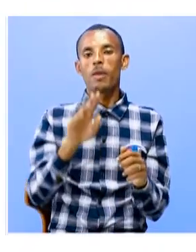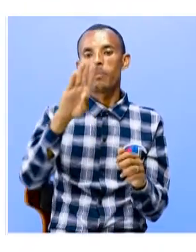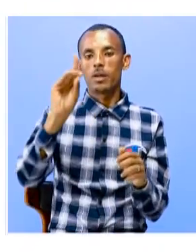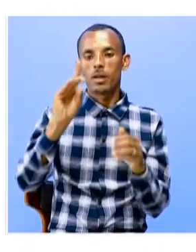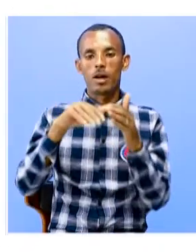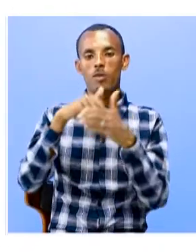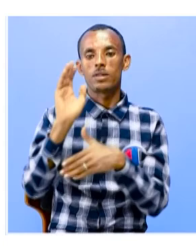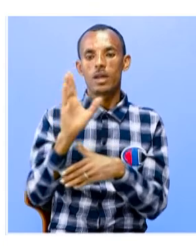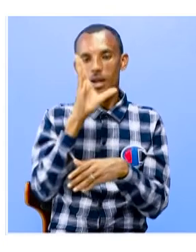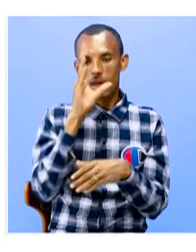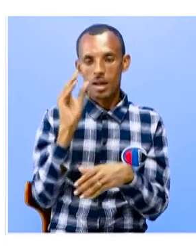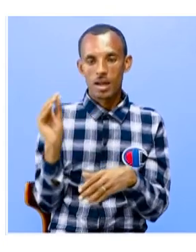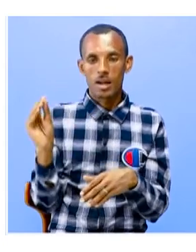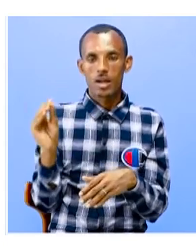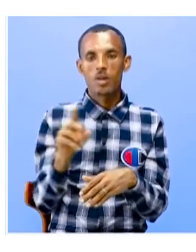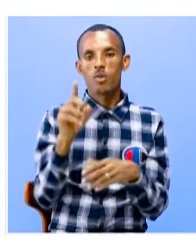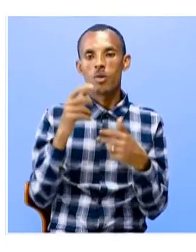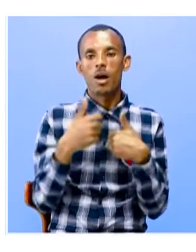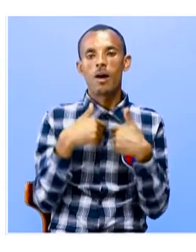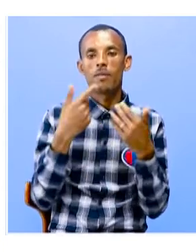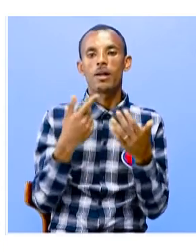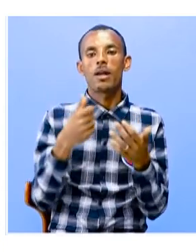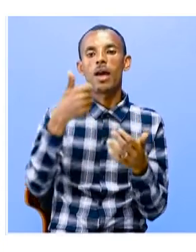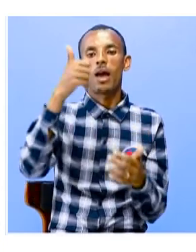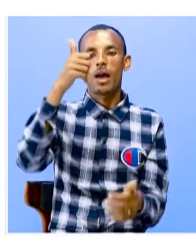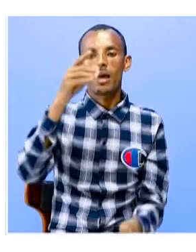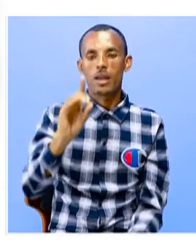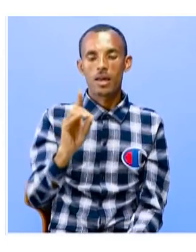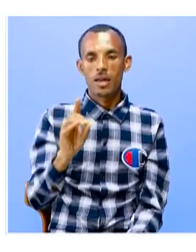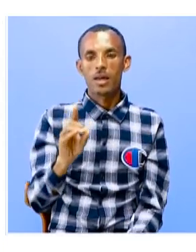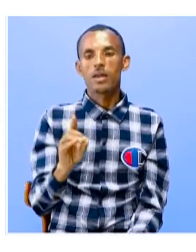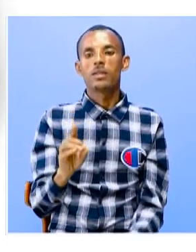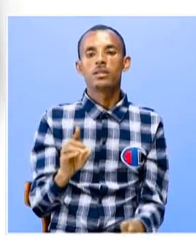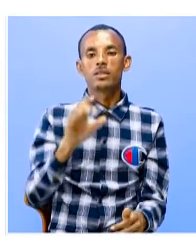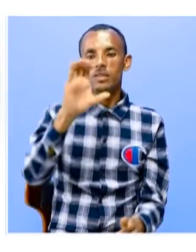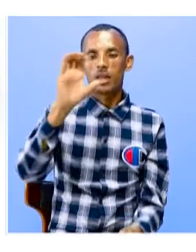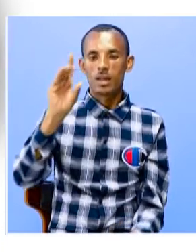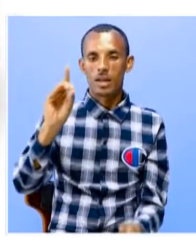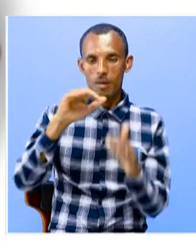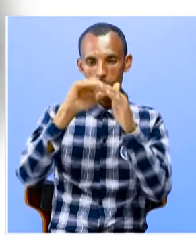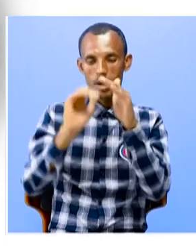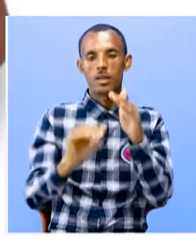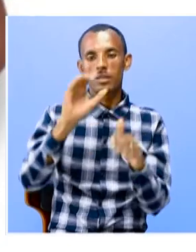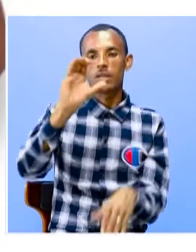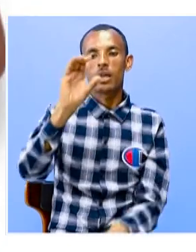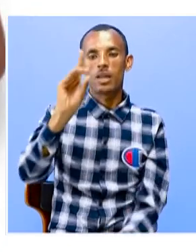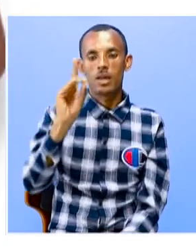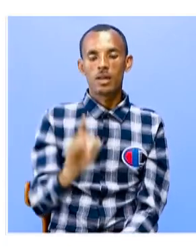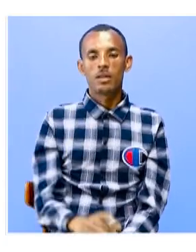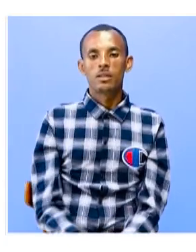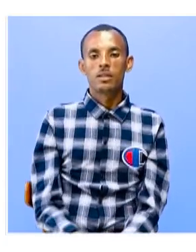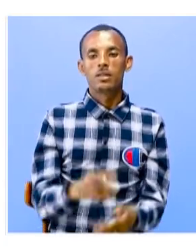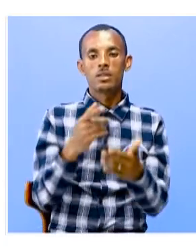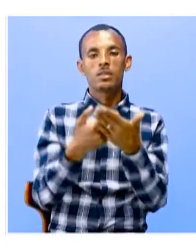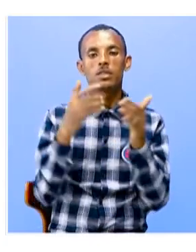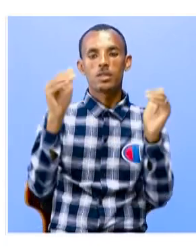outside, and you have here AD, here it is CD minus CD. So this